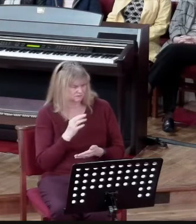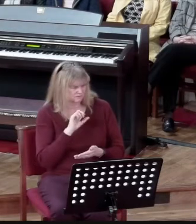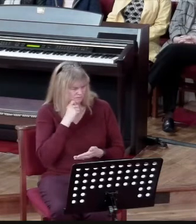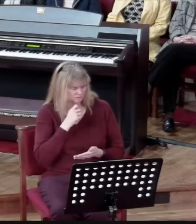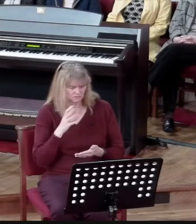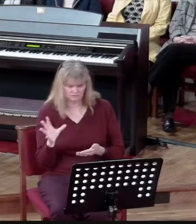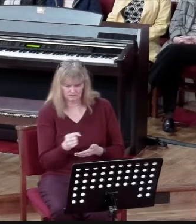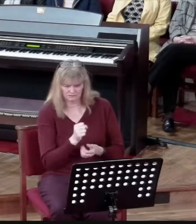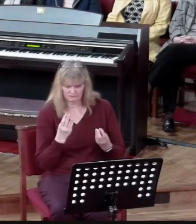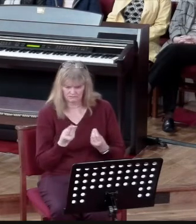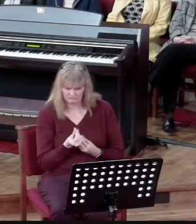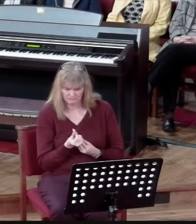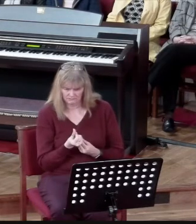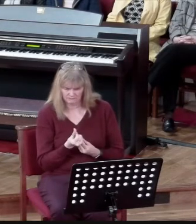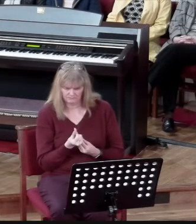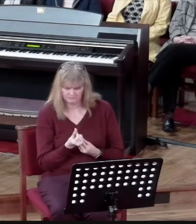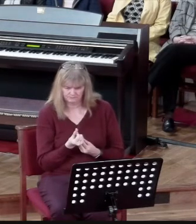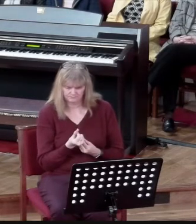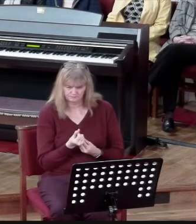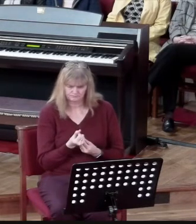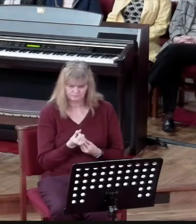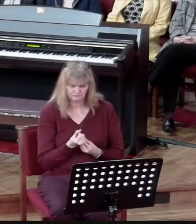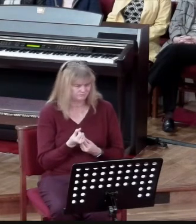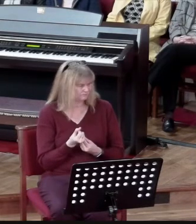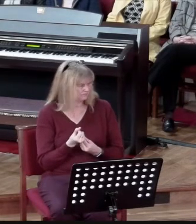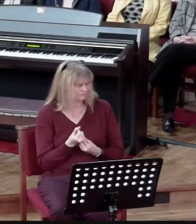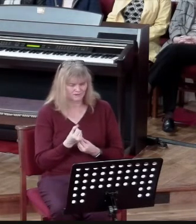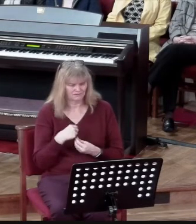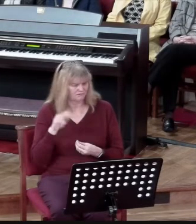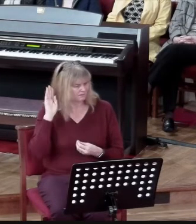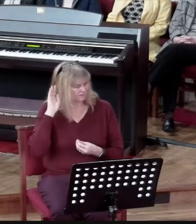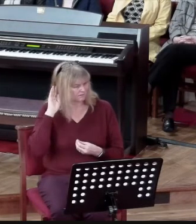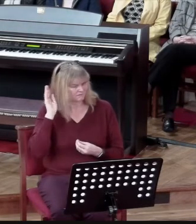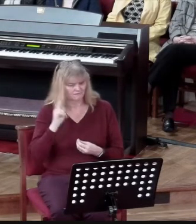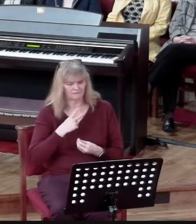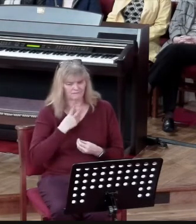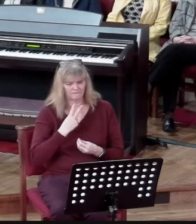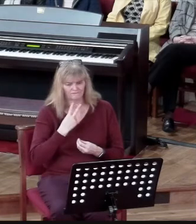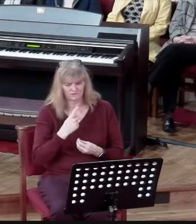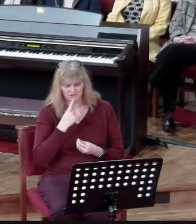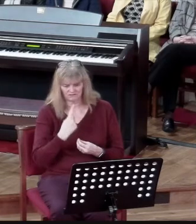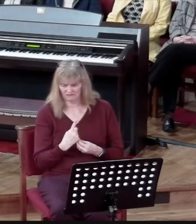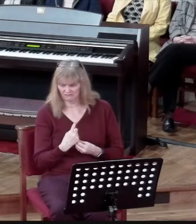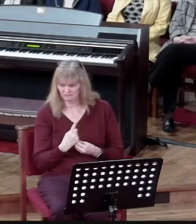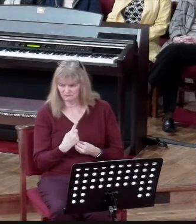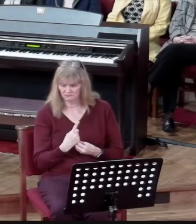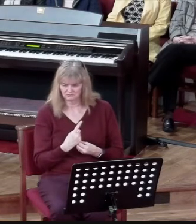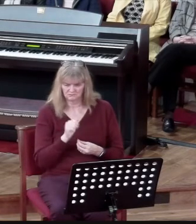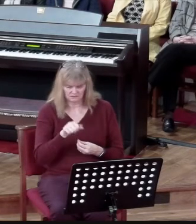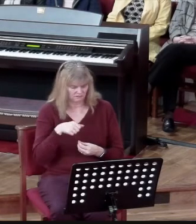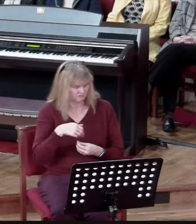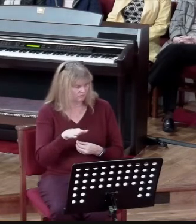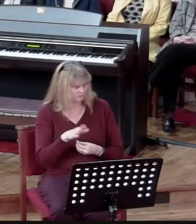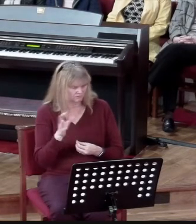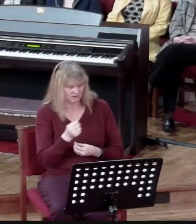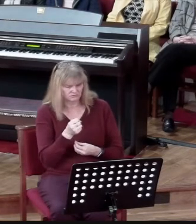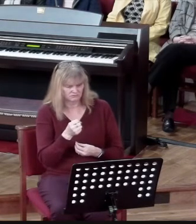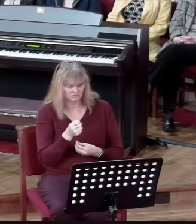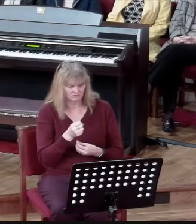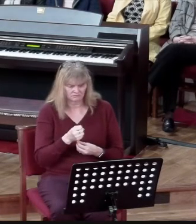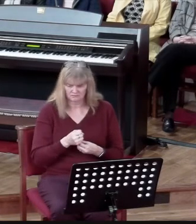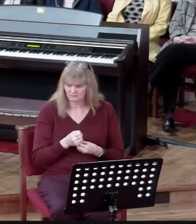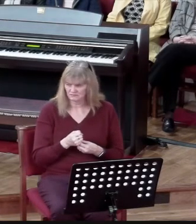voice that makes them do exactly that. And in one sentence, we hear what happens. When they did, they were unable